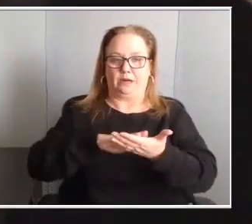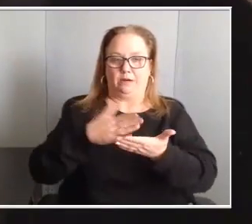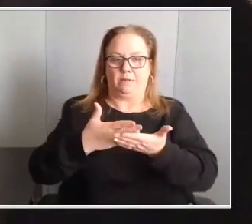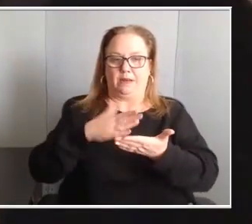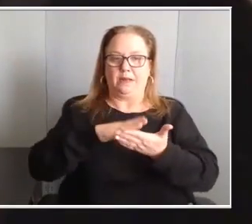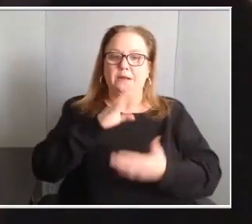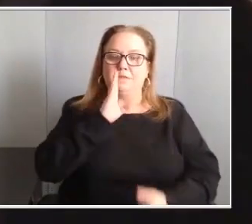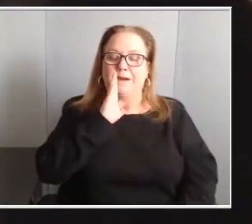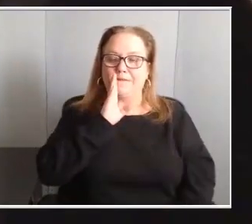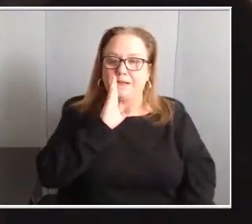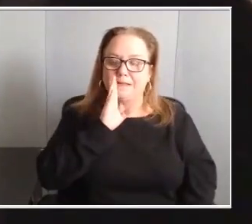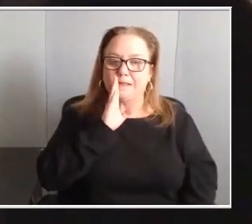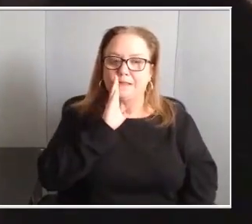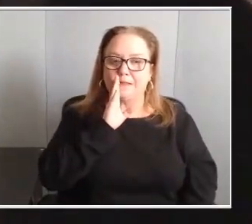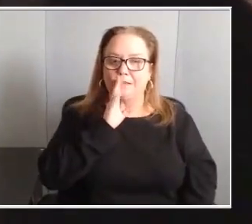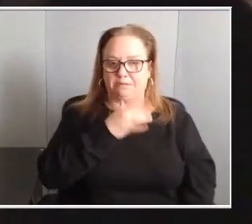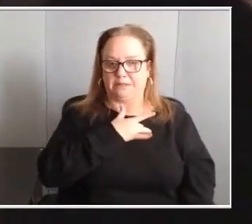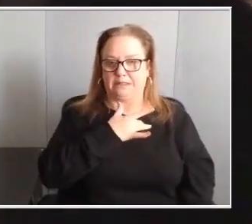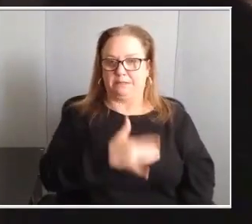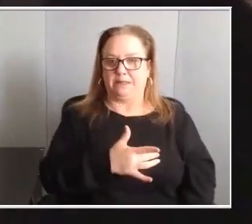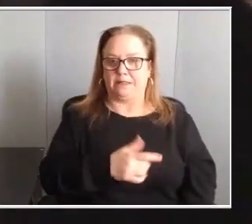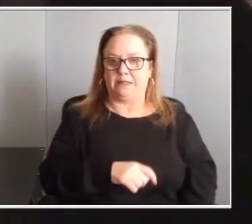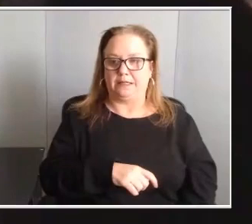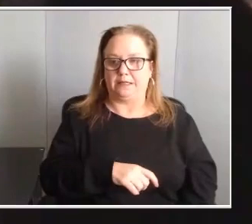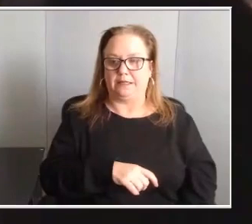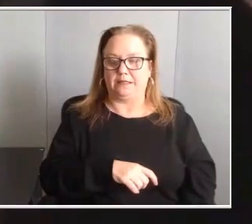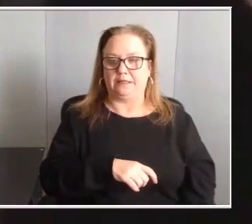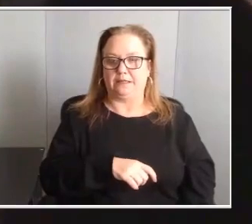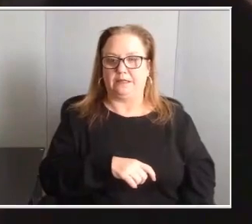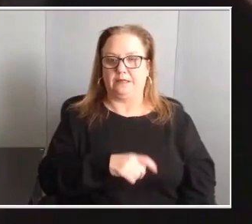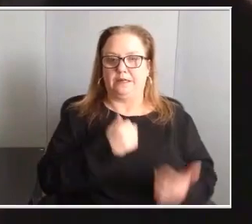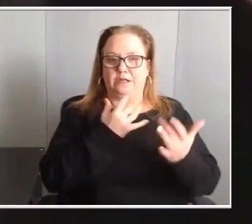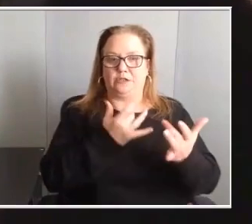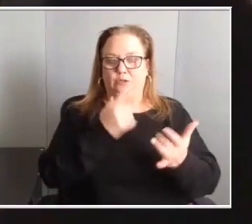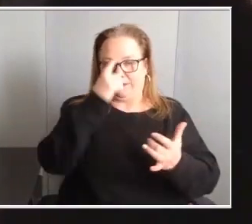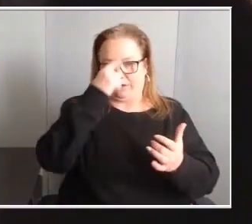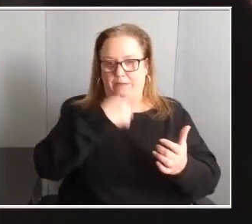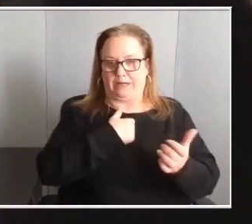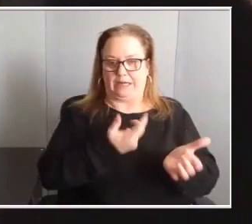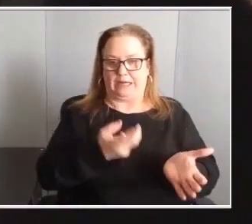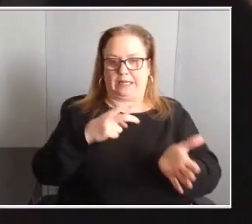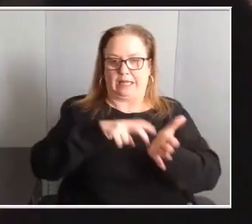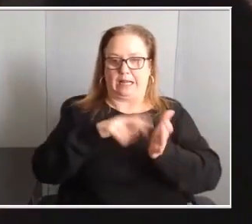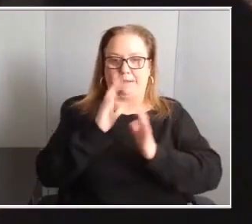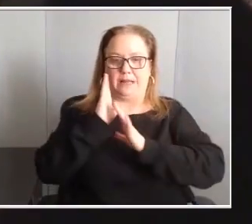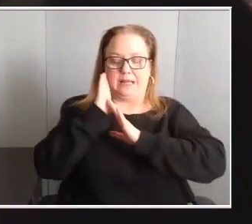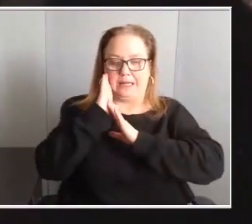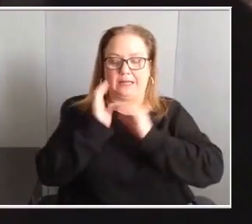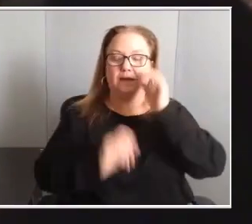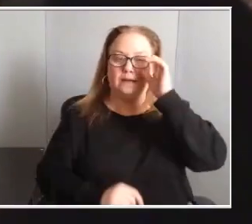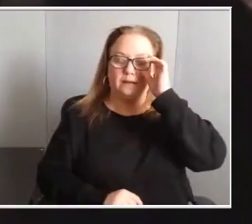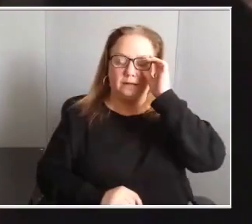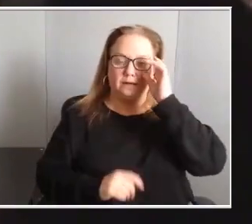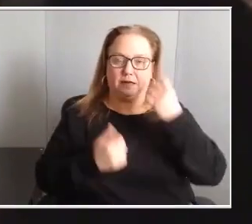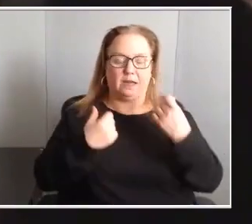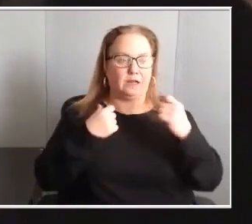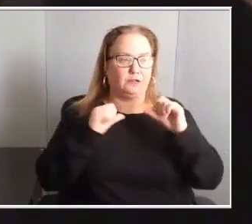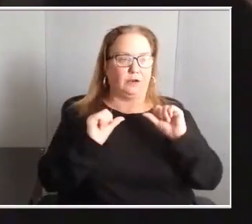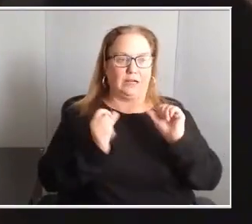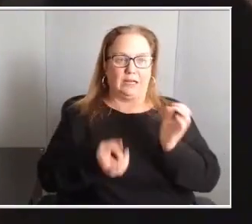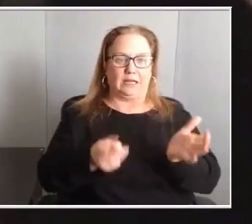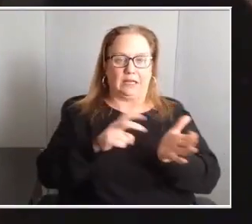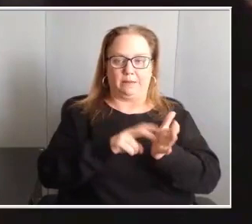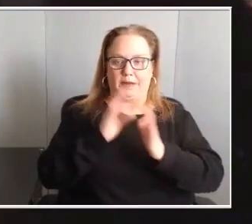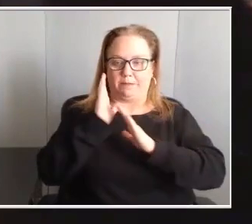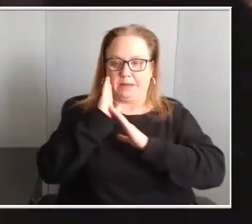breakfast the way she generally does, and she was waiting for me to get up out of bed. And I tried to get up out of